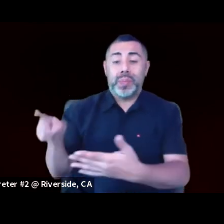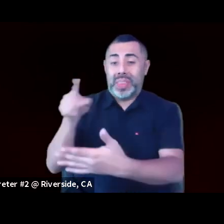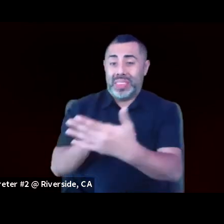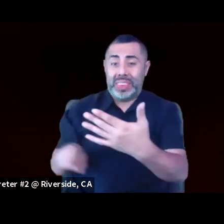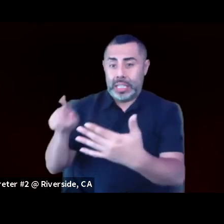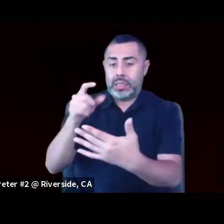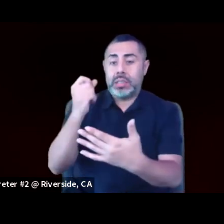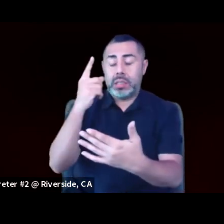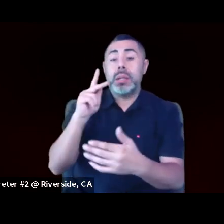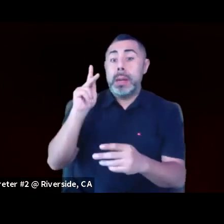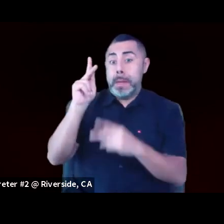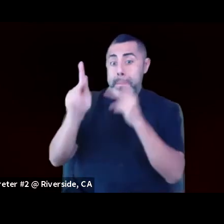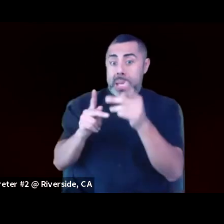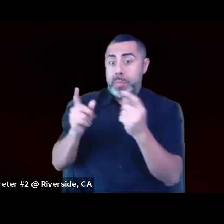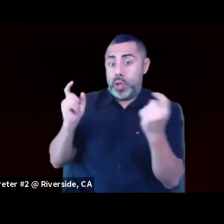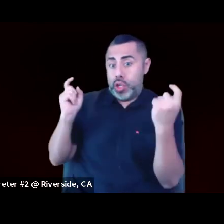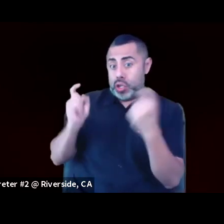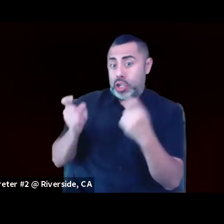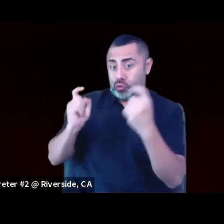person.